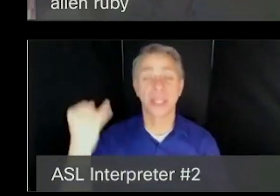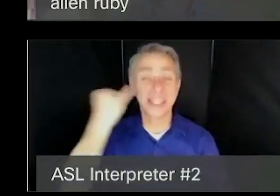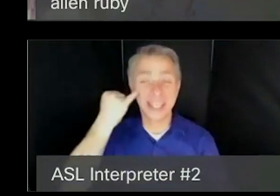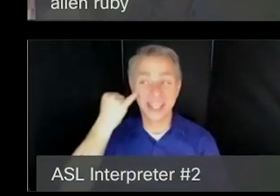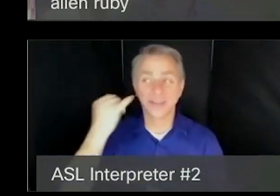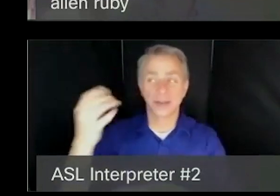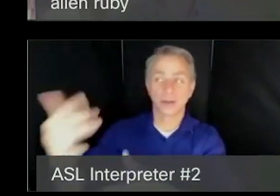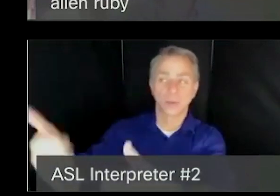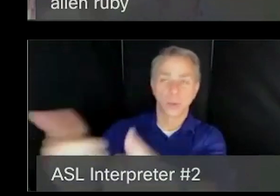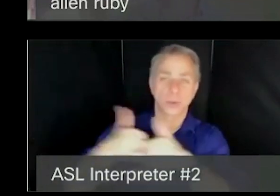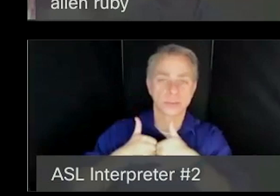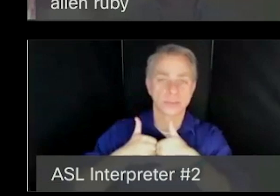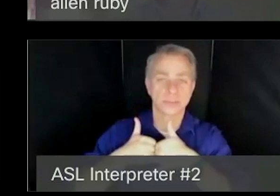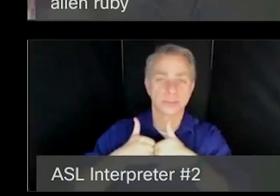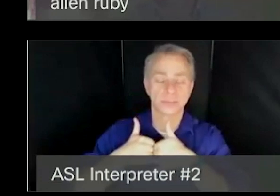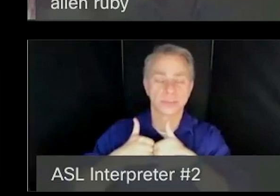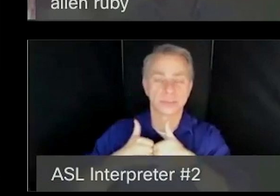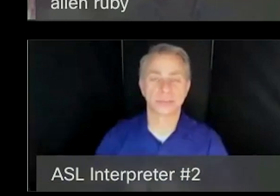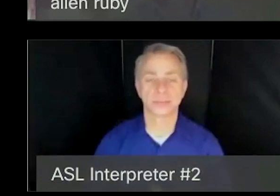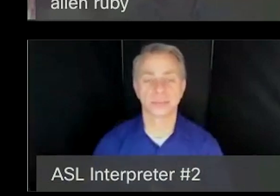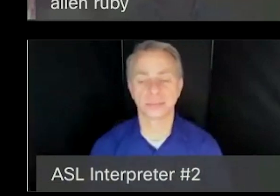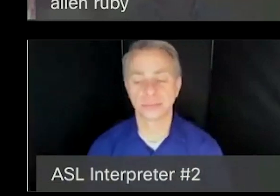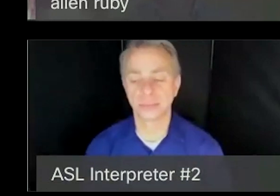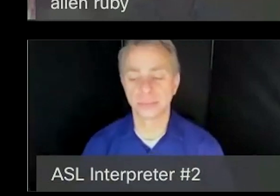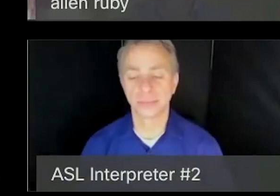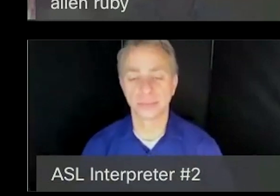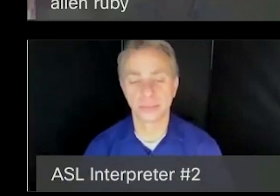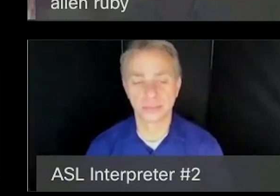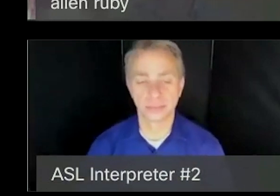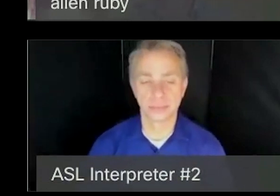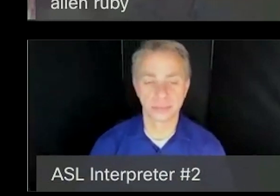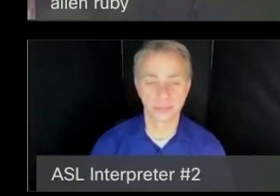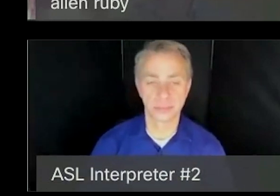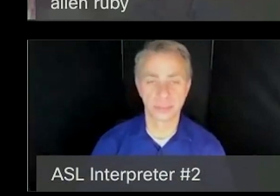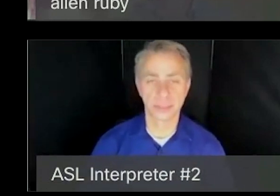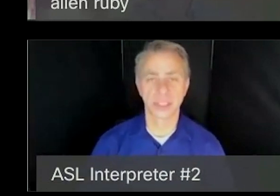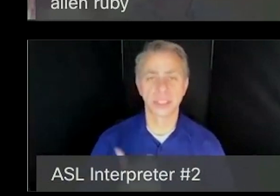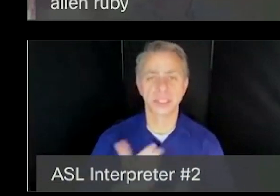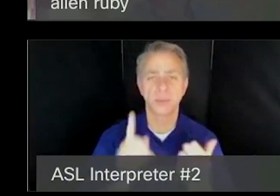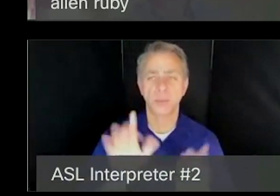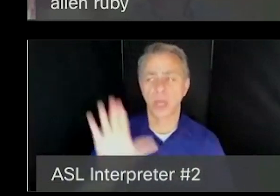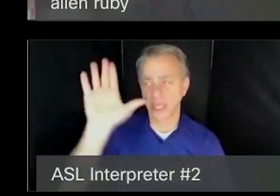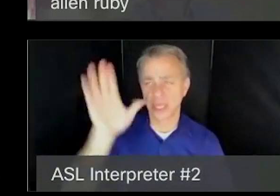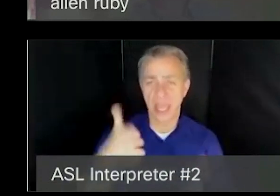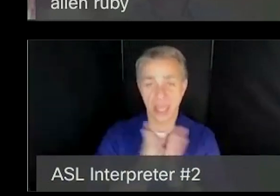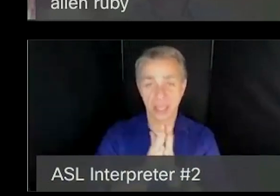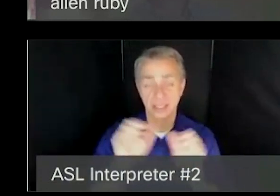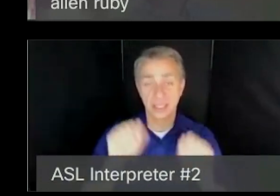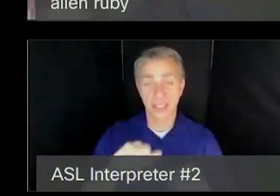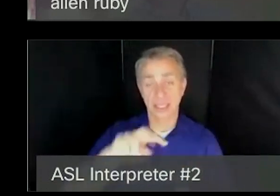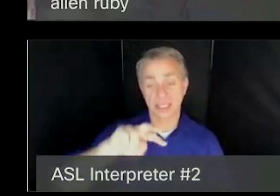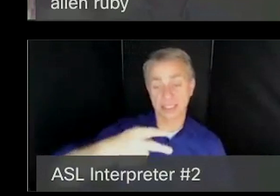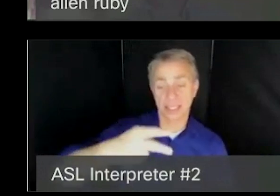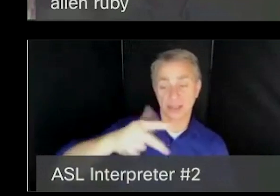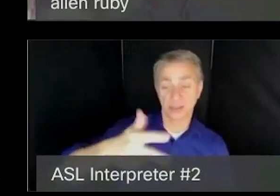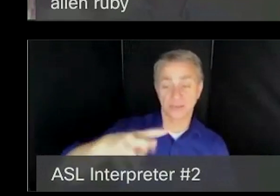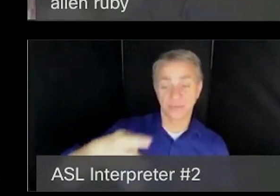I noticed someone asked, can a state submit more than one application? As long as you're addressing